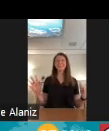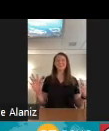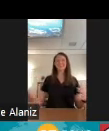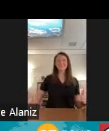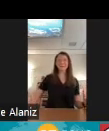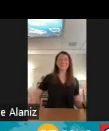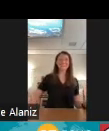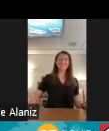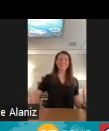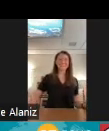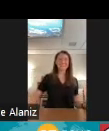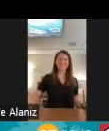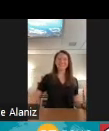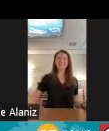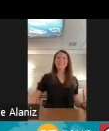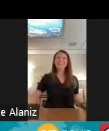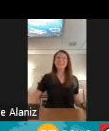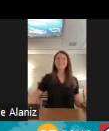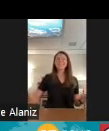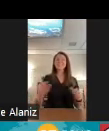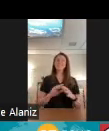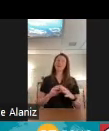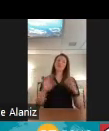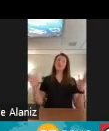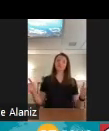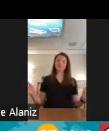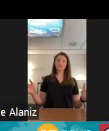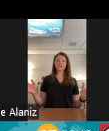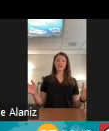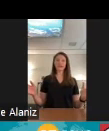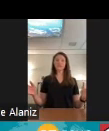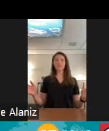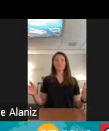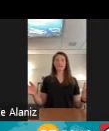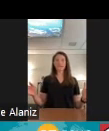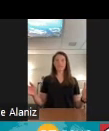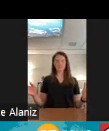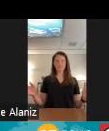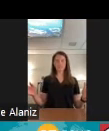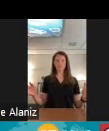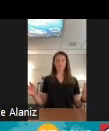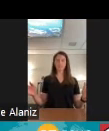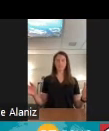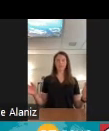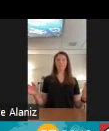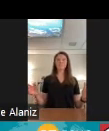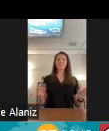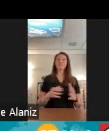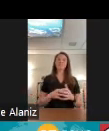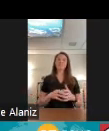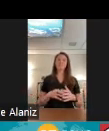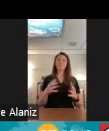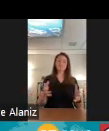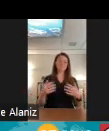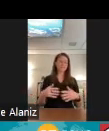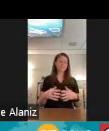excited when I found this intervention. And the overview of how you would set up your training program